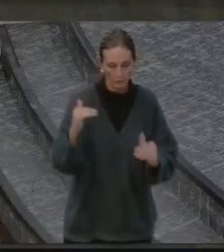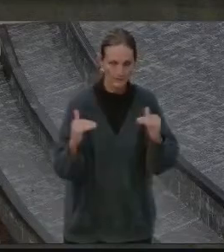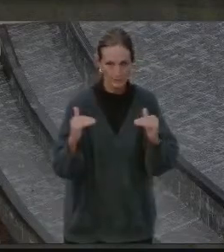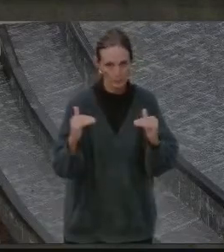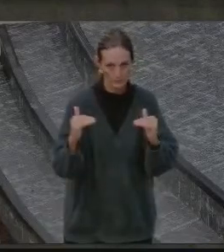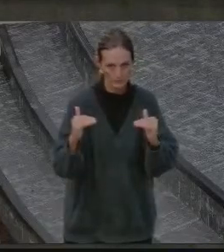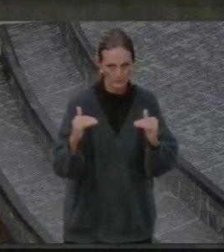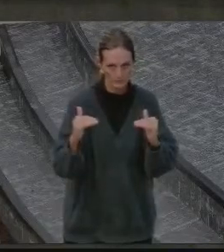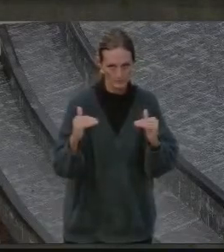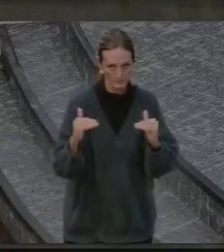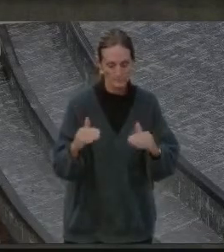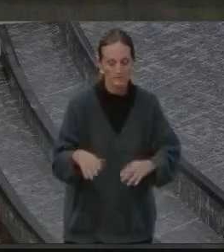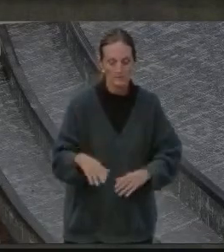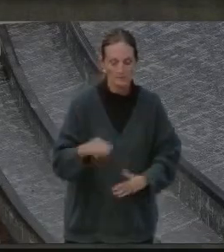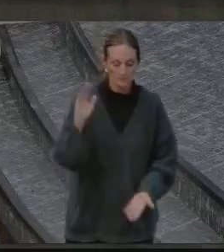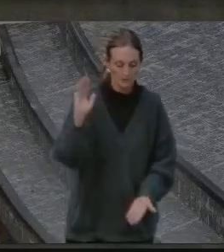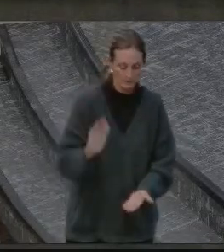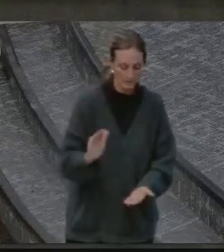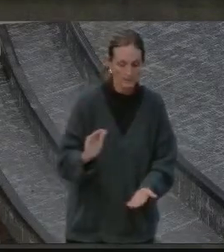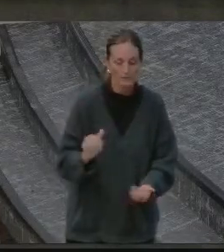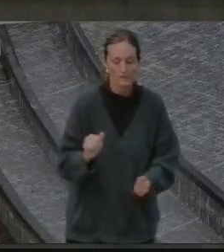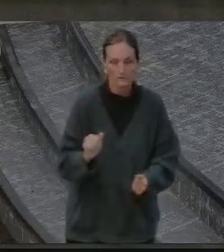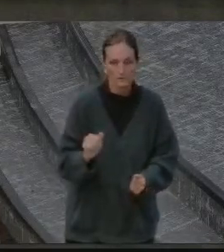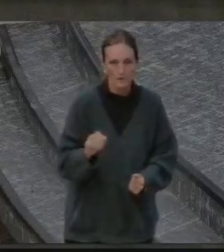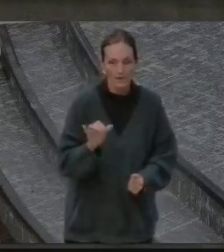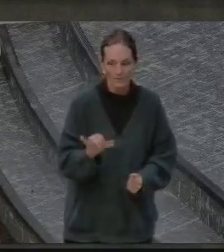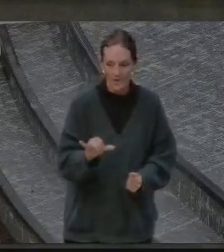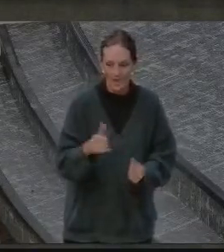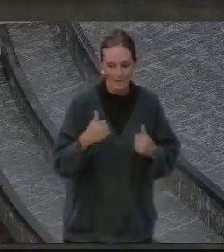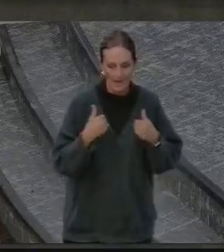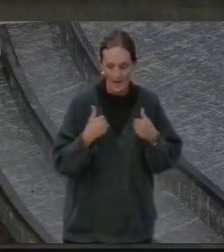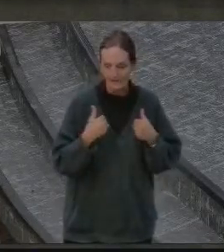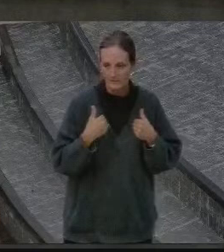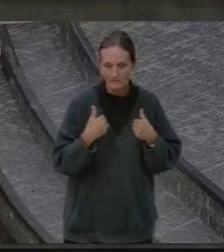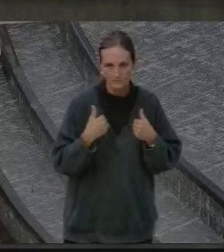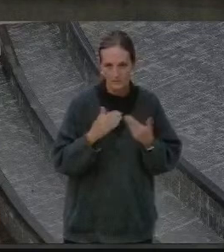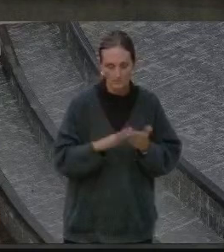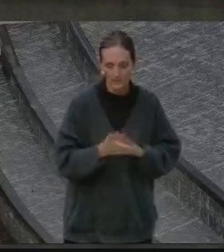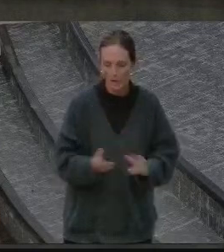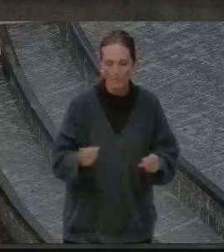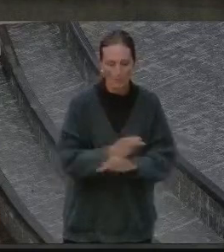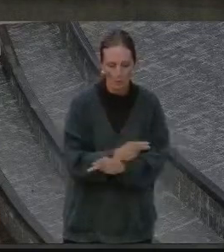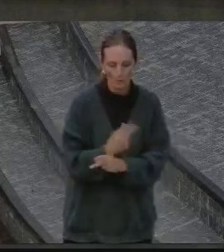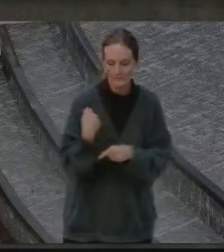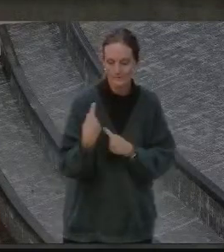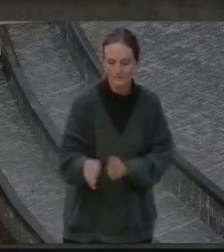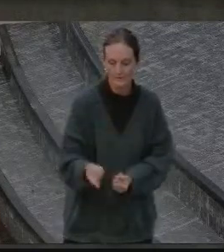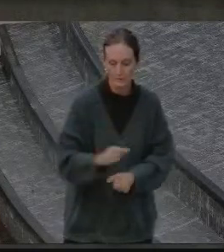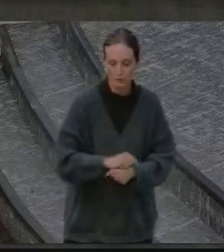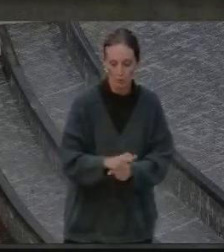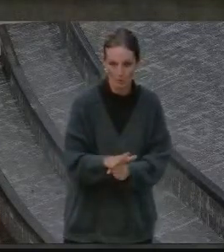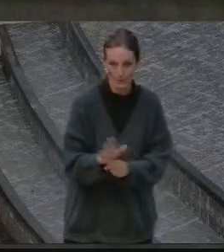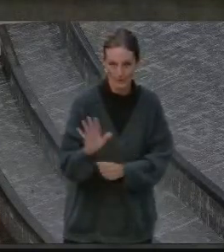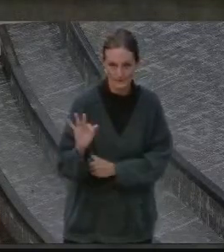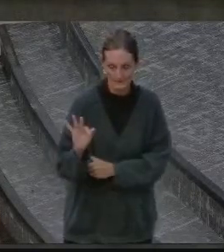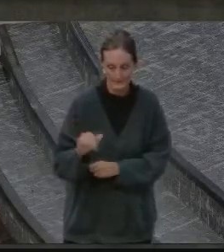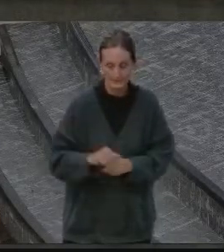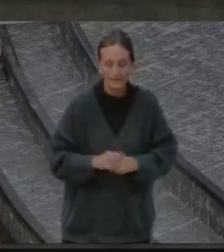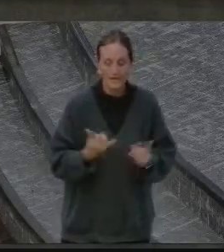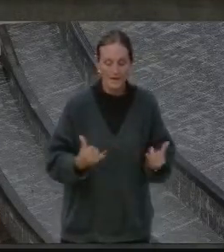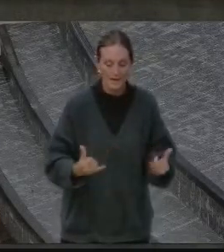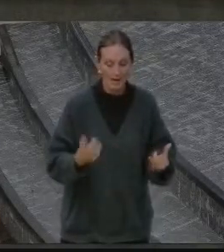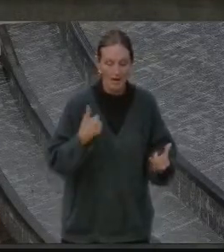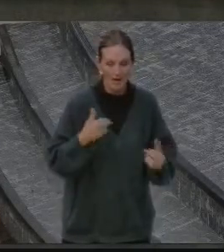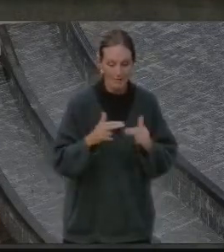in exclusionary discipline has been compounded by COVID-19. I have provided you with the slides